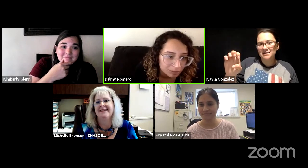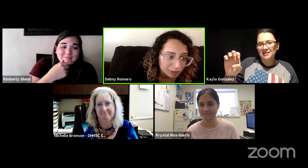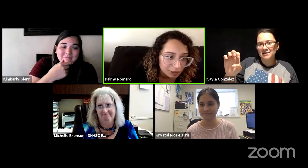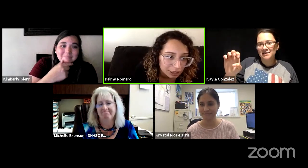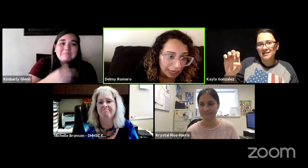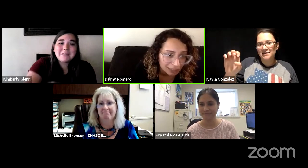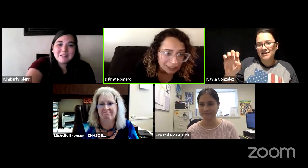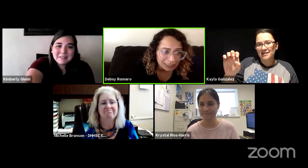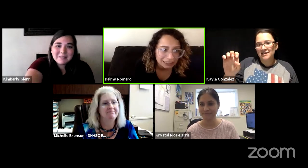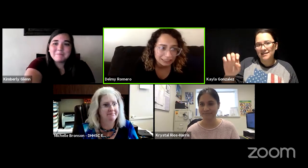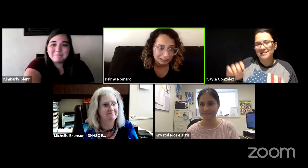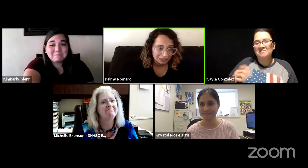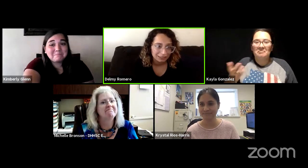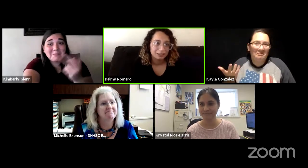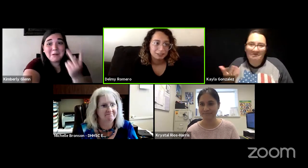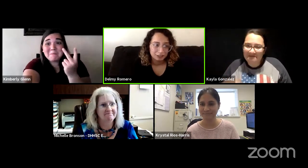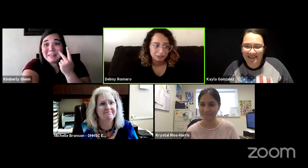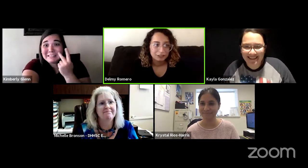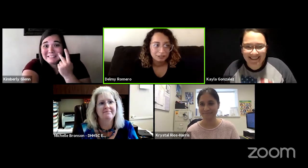name. Natalie?